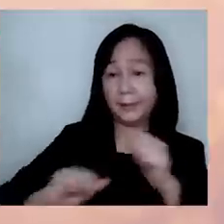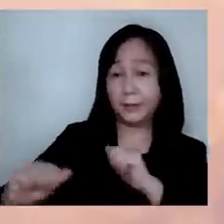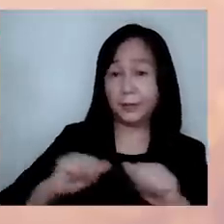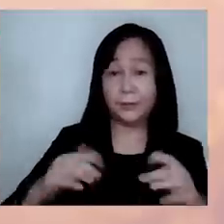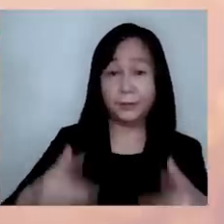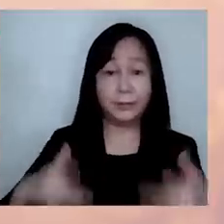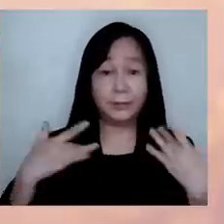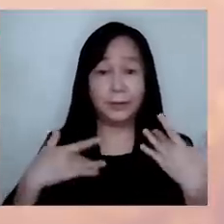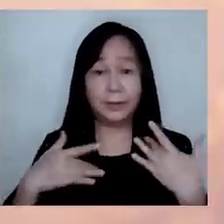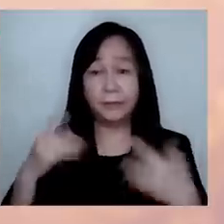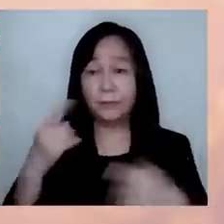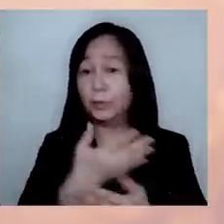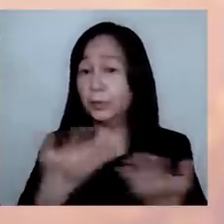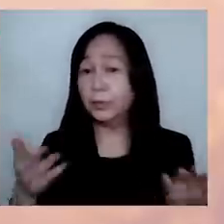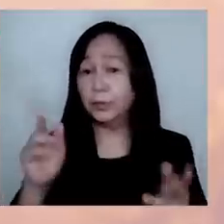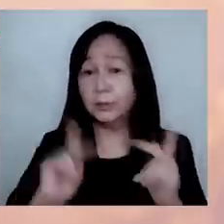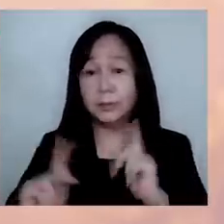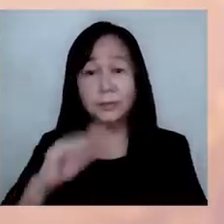seeking Jesus